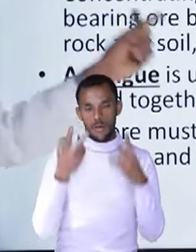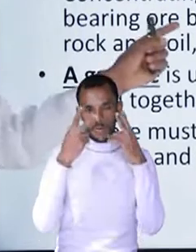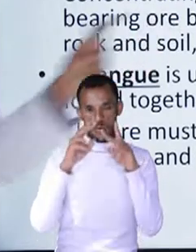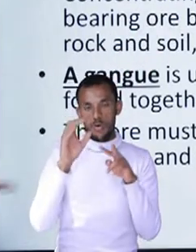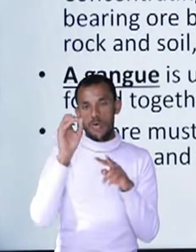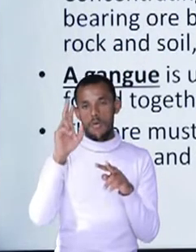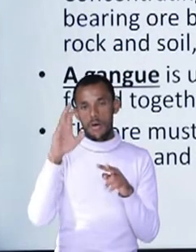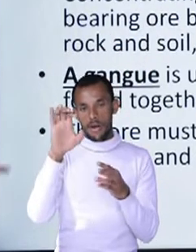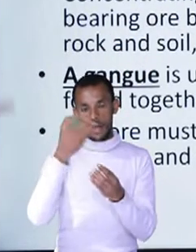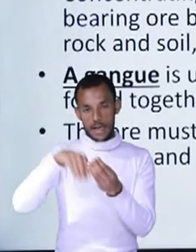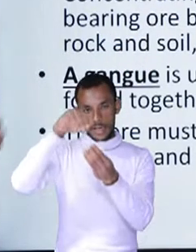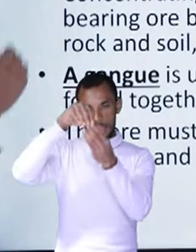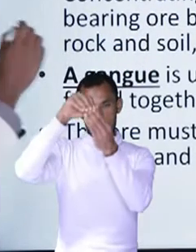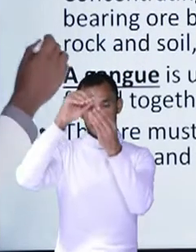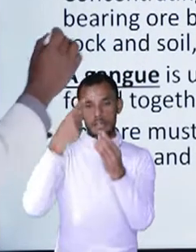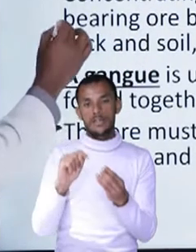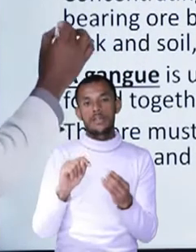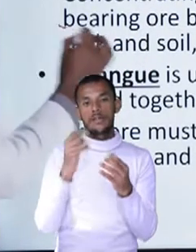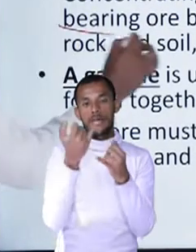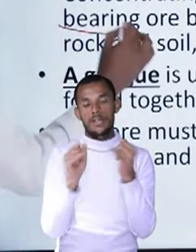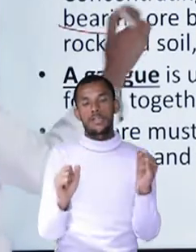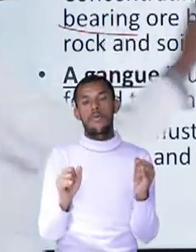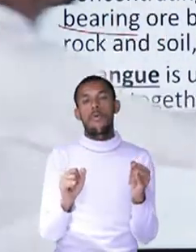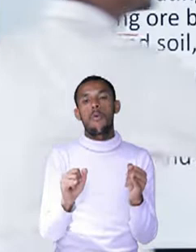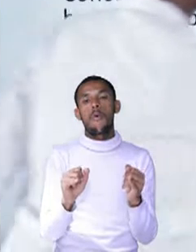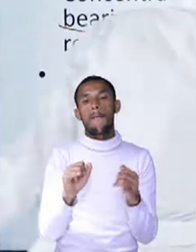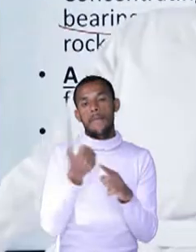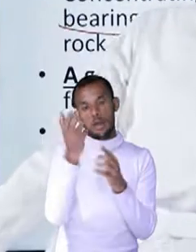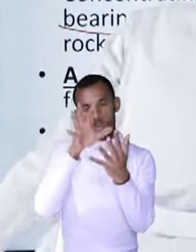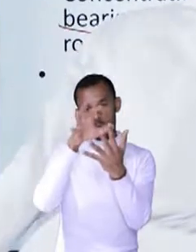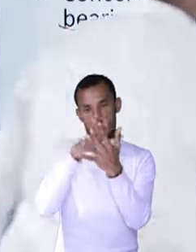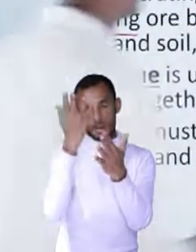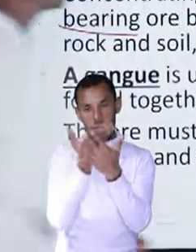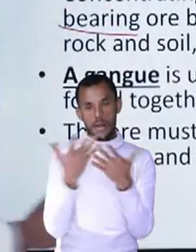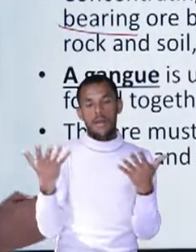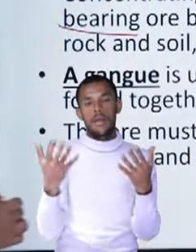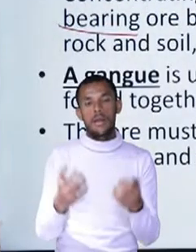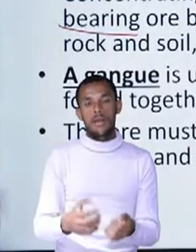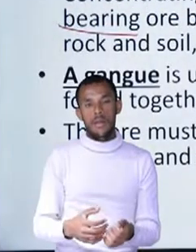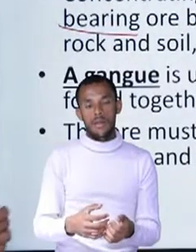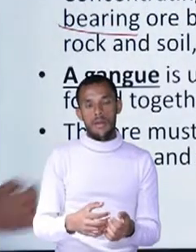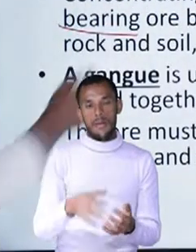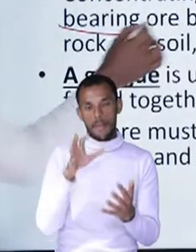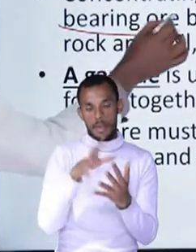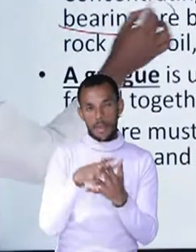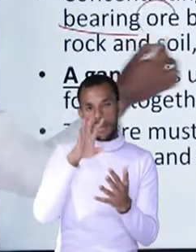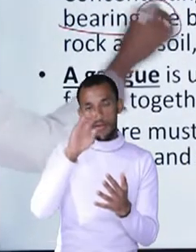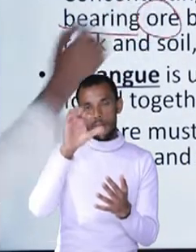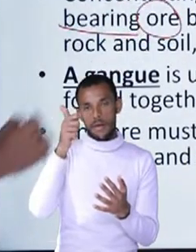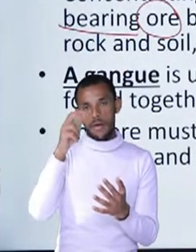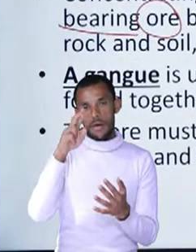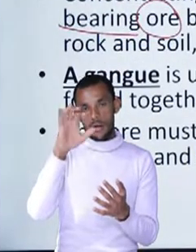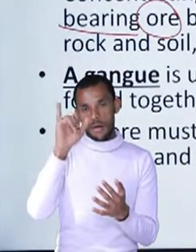Concentrating on ore increases the fraction of metal-bearing, metal-containing elements. Metal-bearing or,